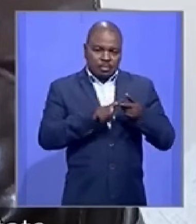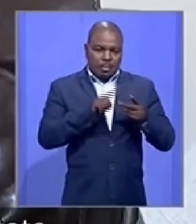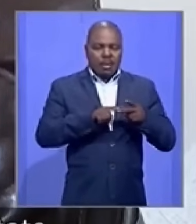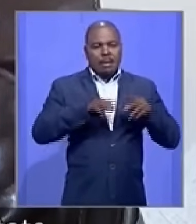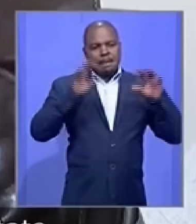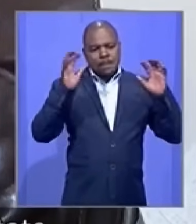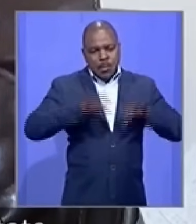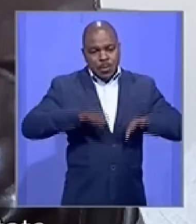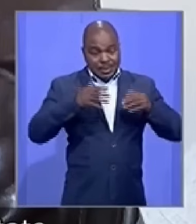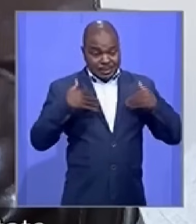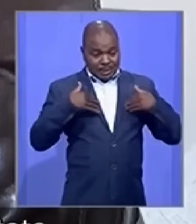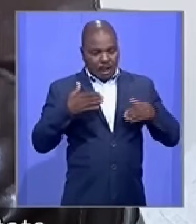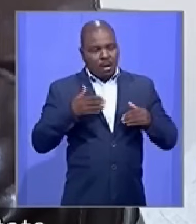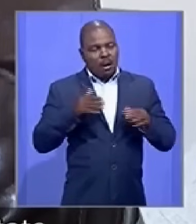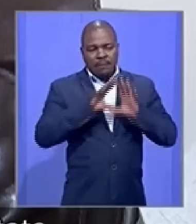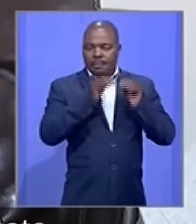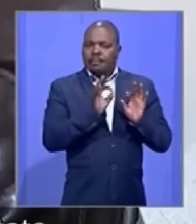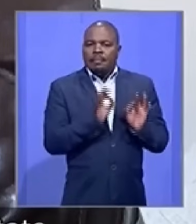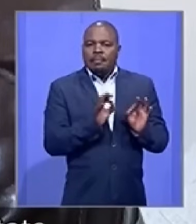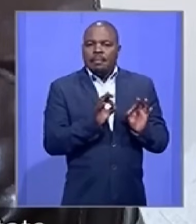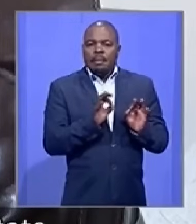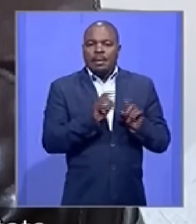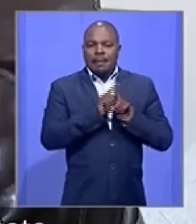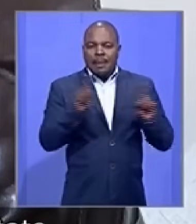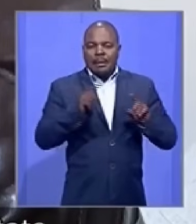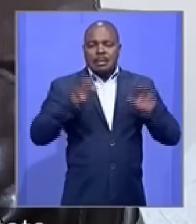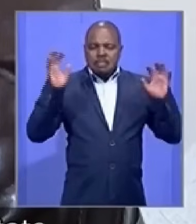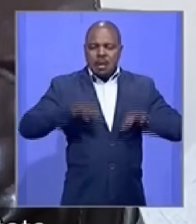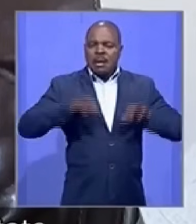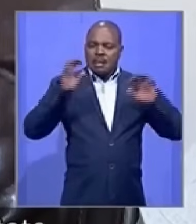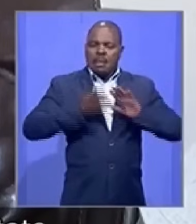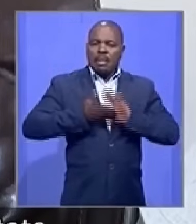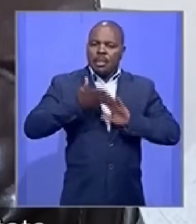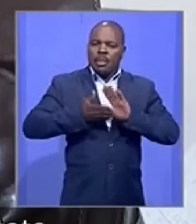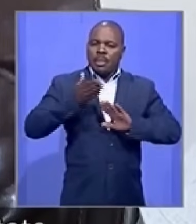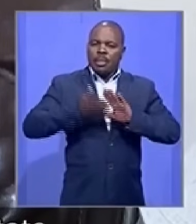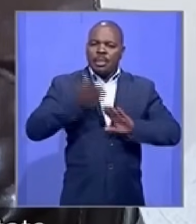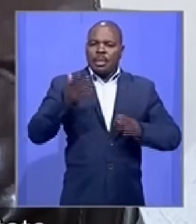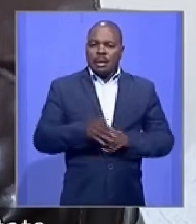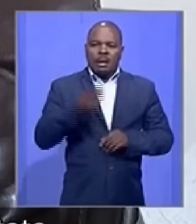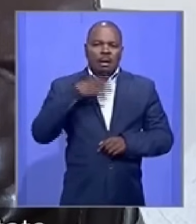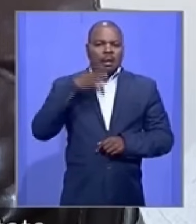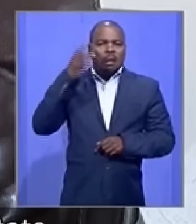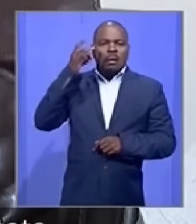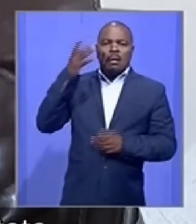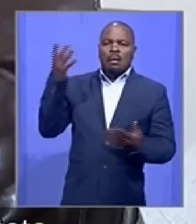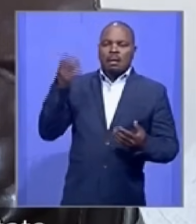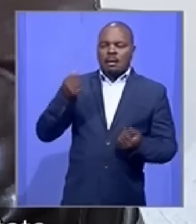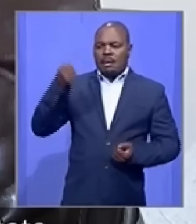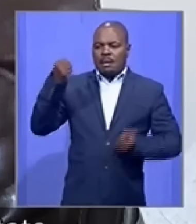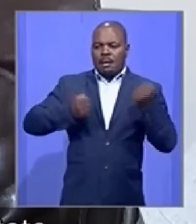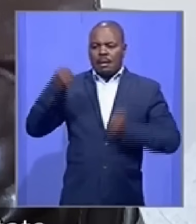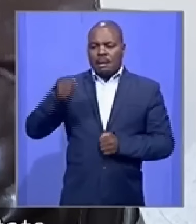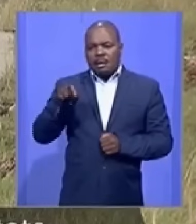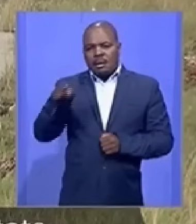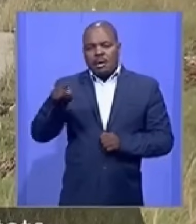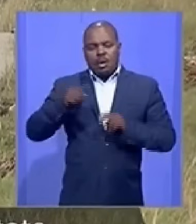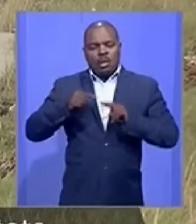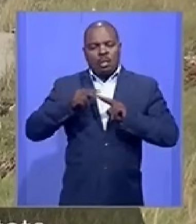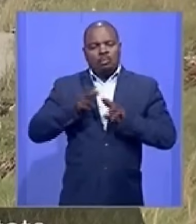le hantle ke mona mo ileng hore ha dipula di sedina ho so hlamolaetsa onwa hore koloi e sewetse ka